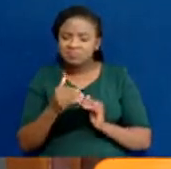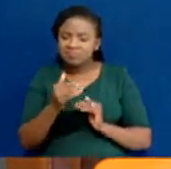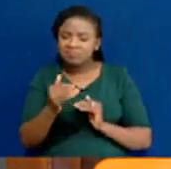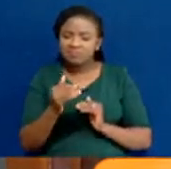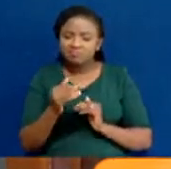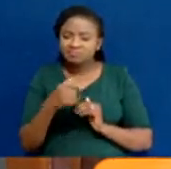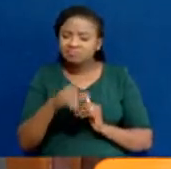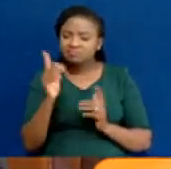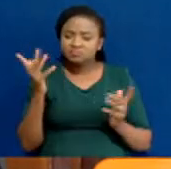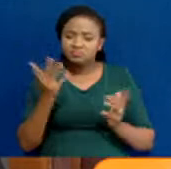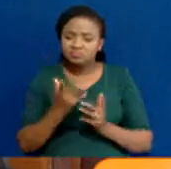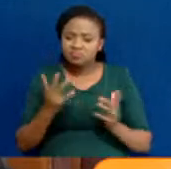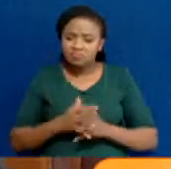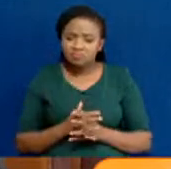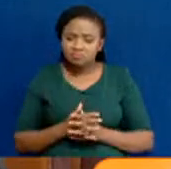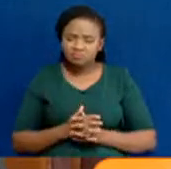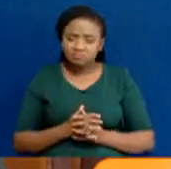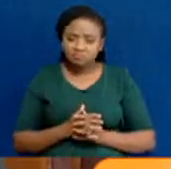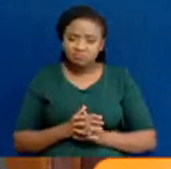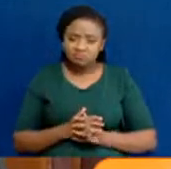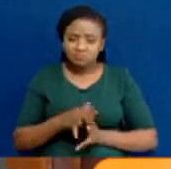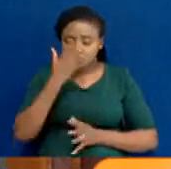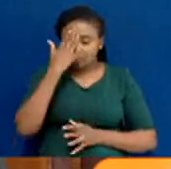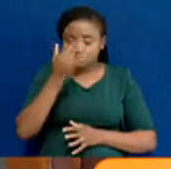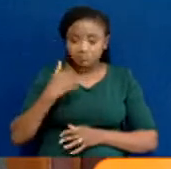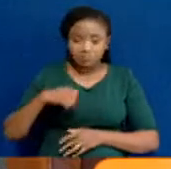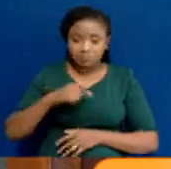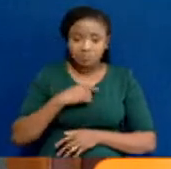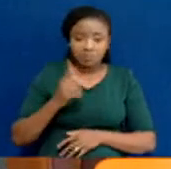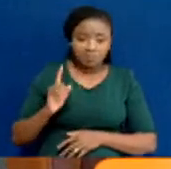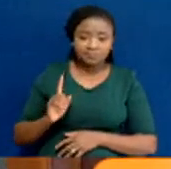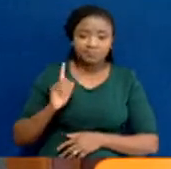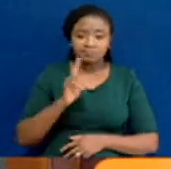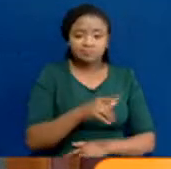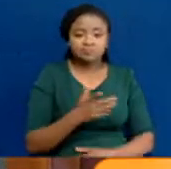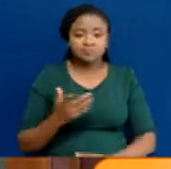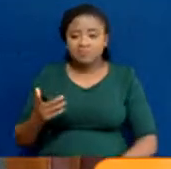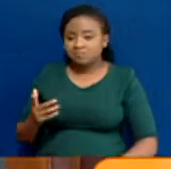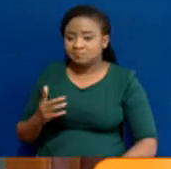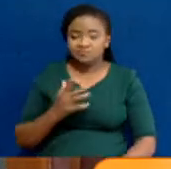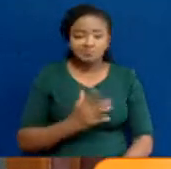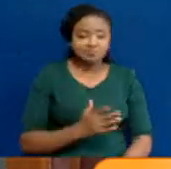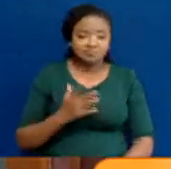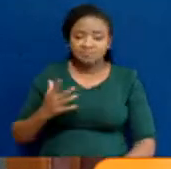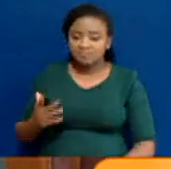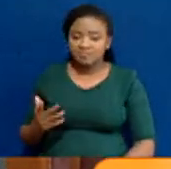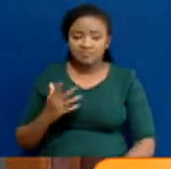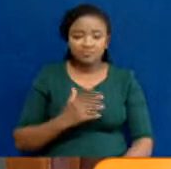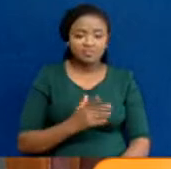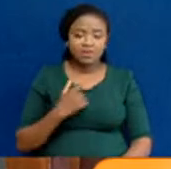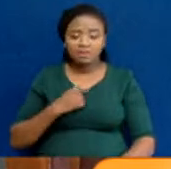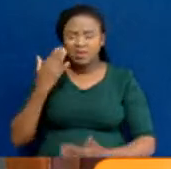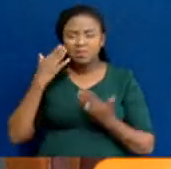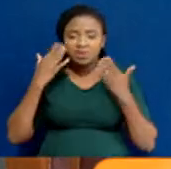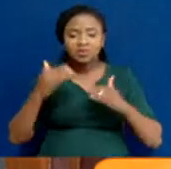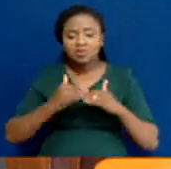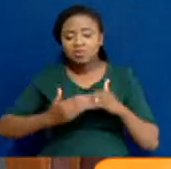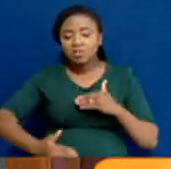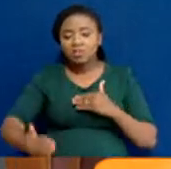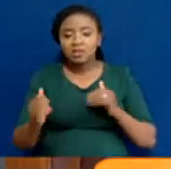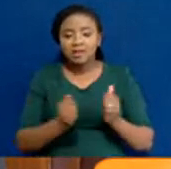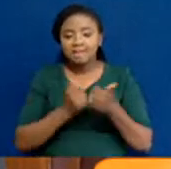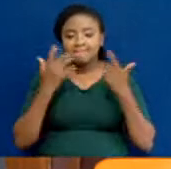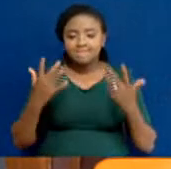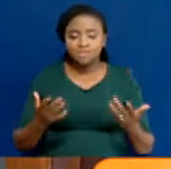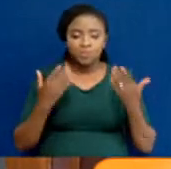we don't just go with our hands and feet into something that we don't know. So it's important